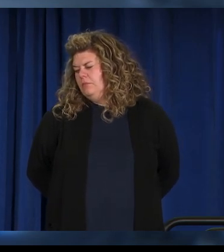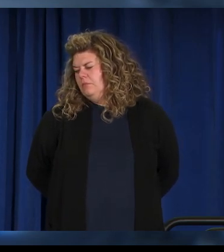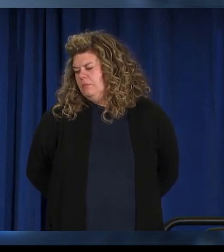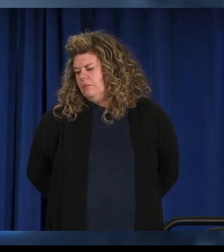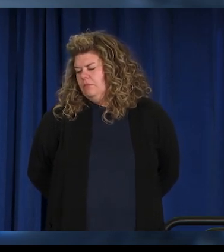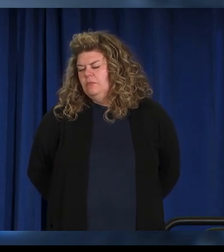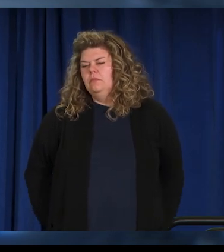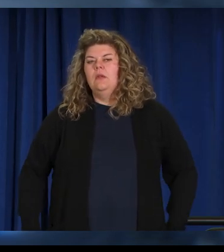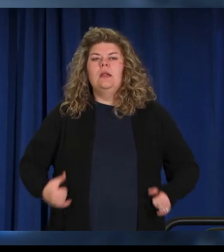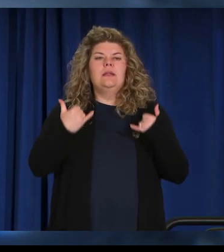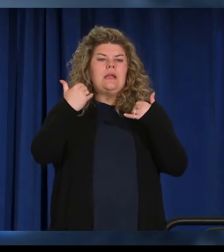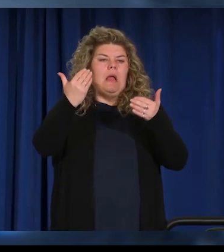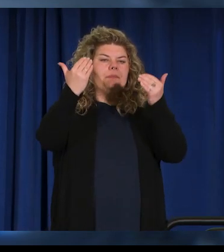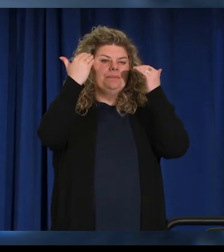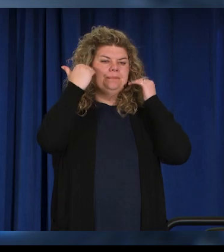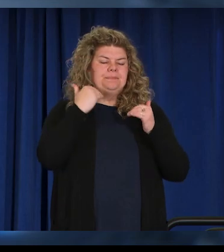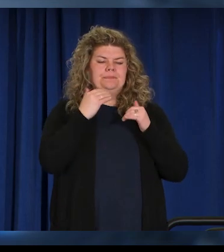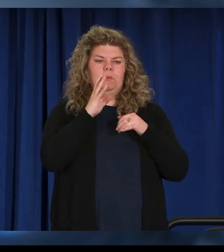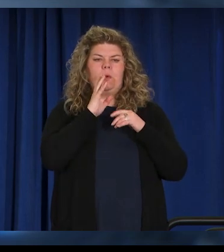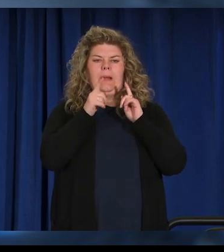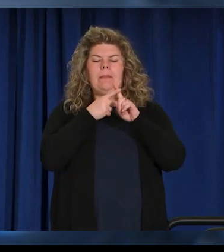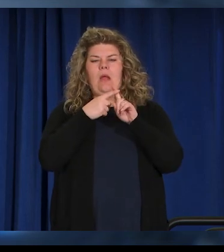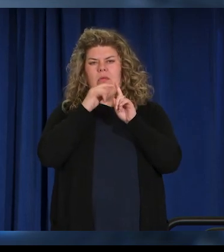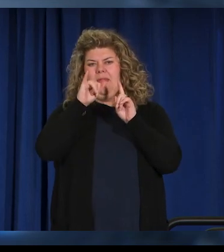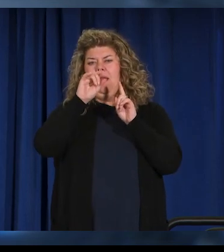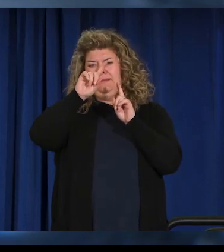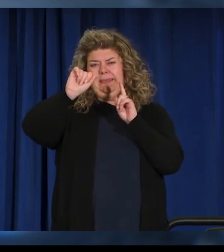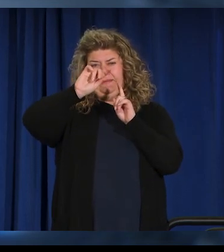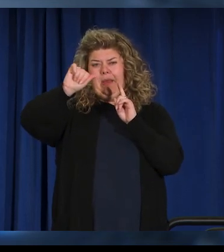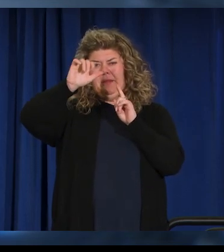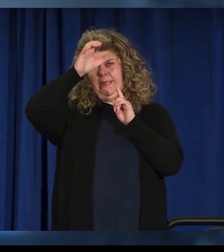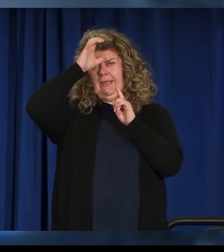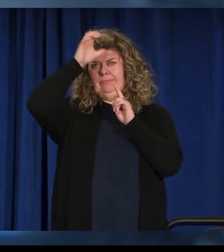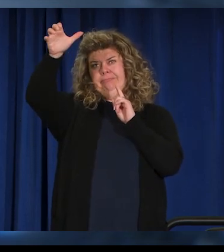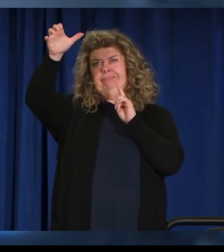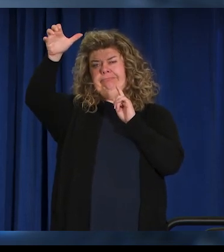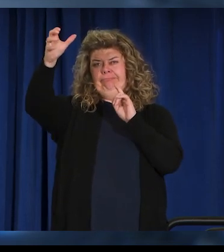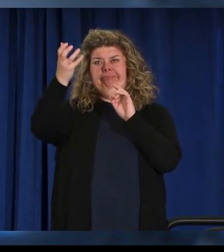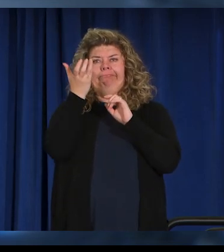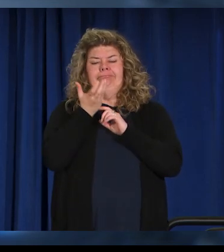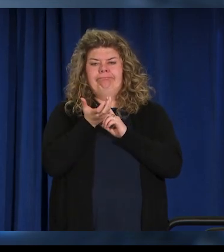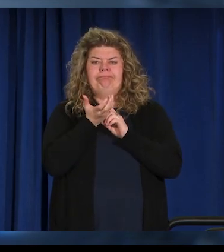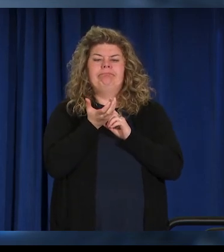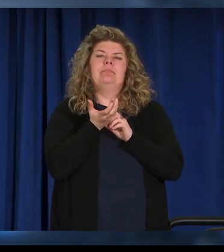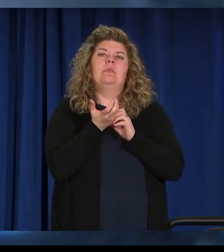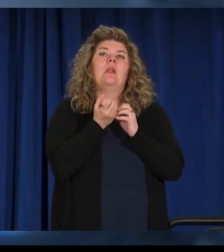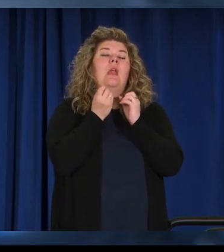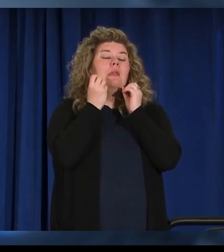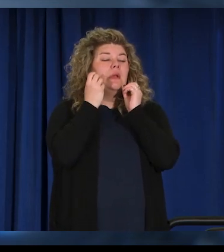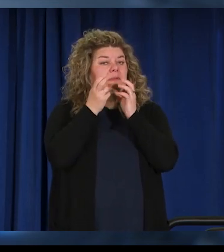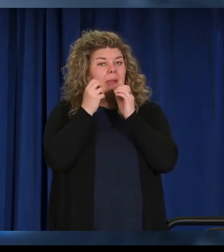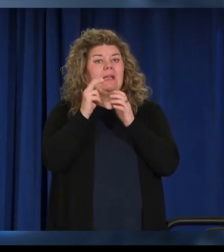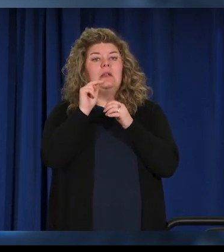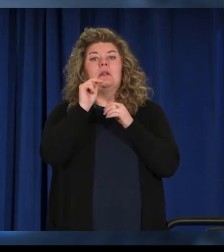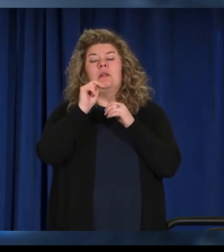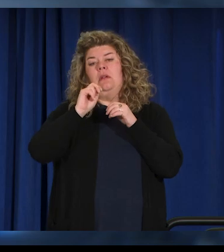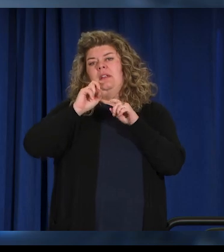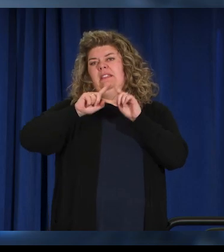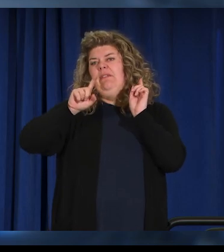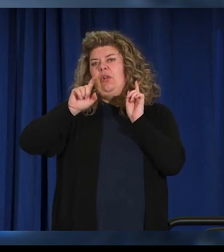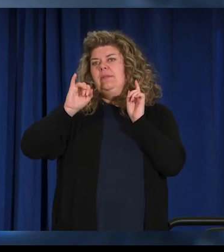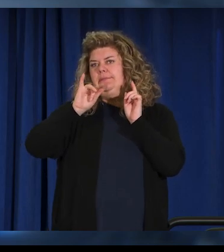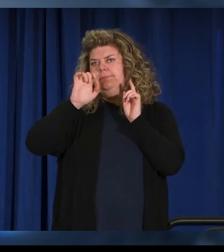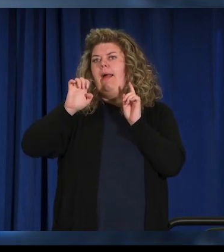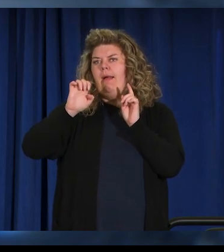Okay, so we're going to talk about the conceptualization of disability. Many minority neurotypes have been framed and often